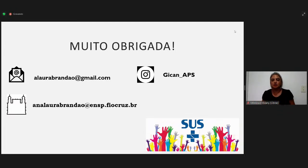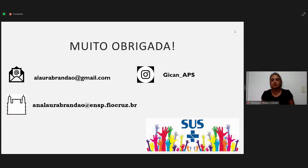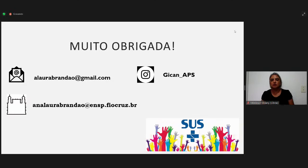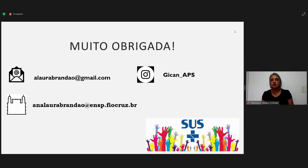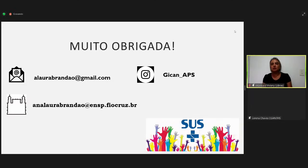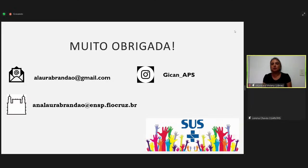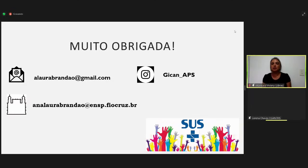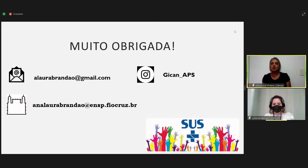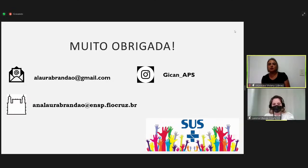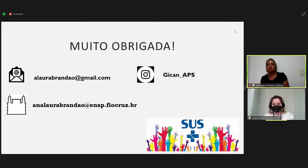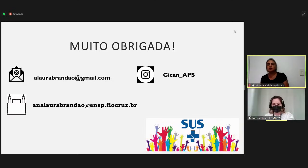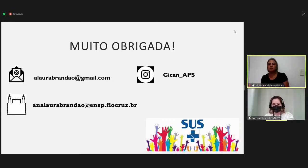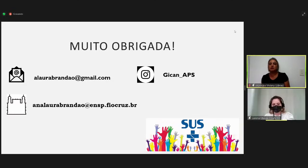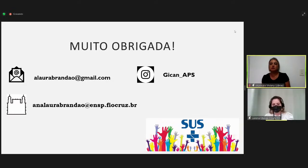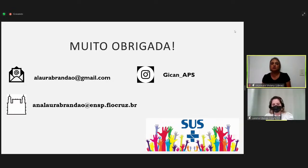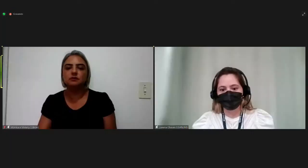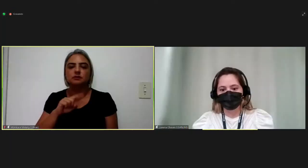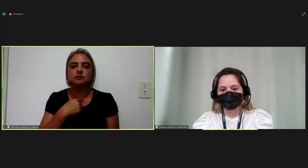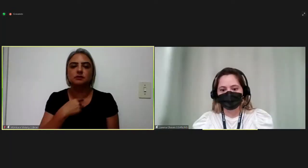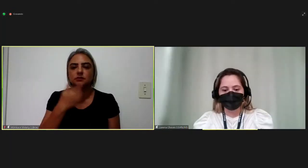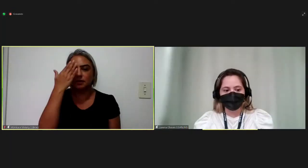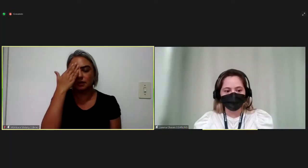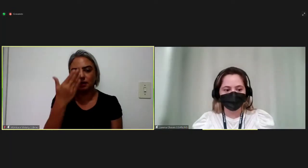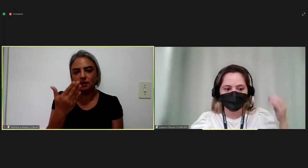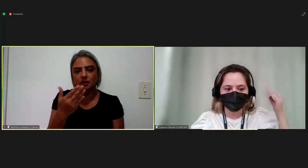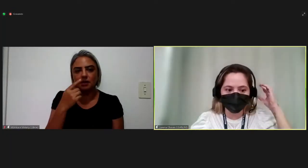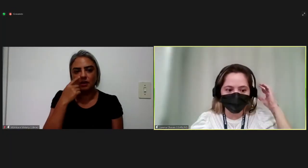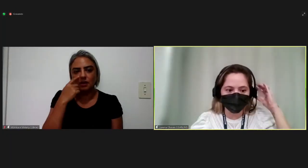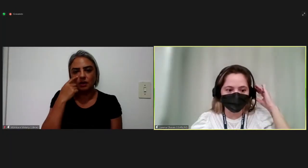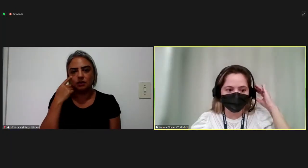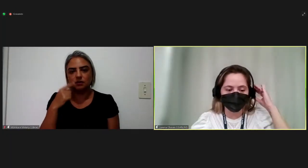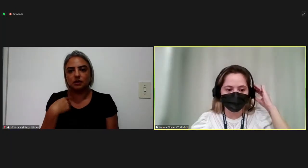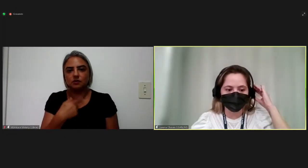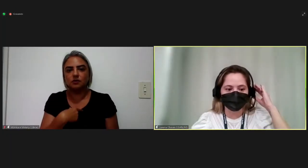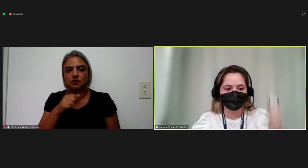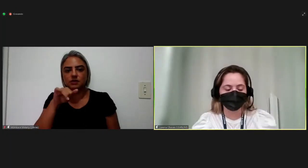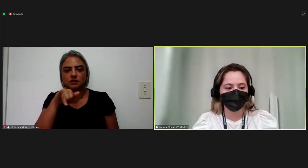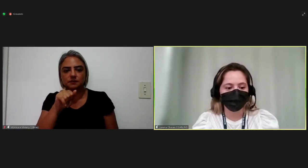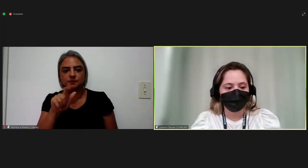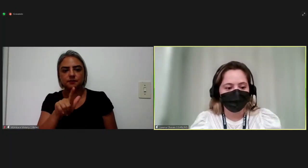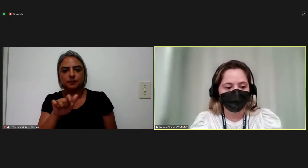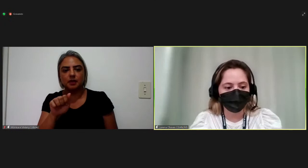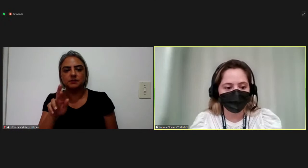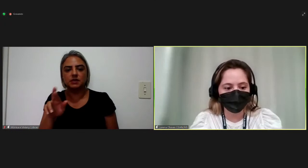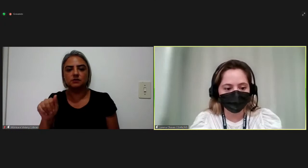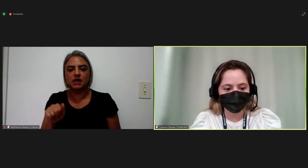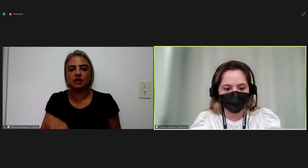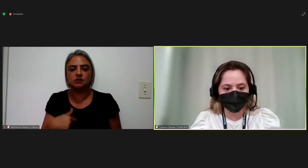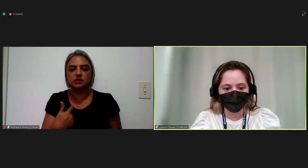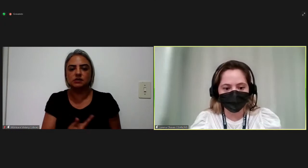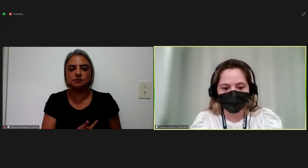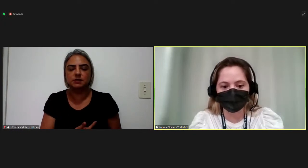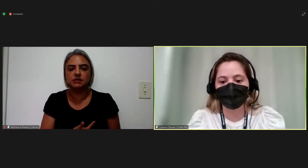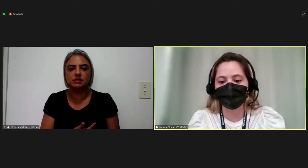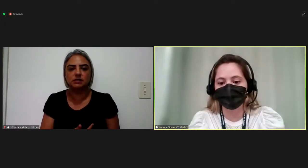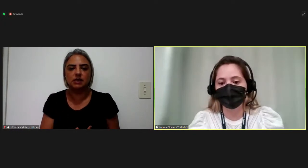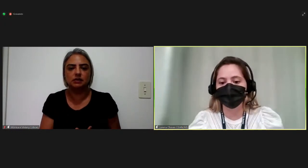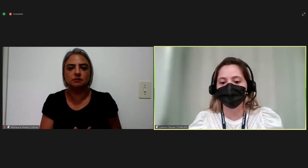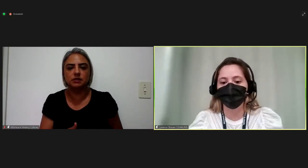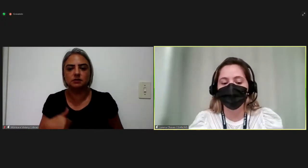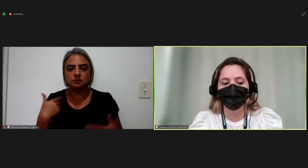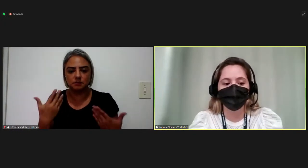recommendations. Thank you very much. With that, thank you, Ana Laura. It was very good to see